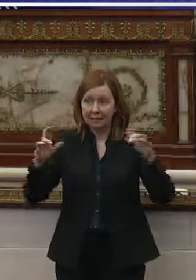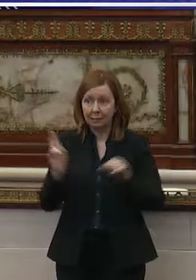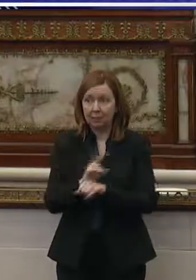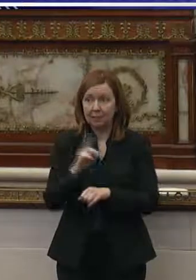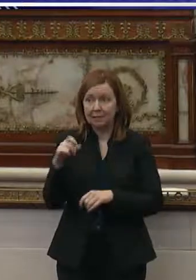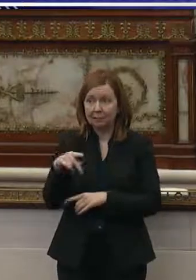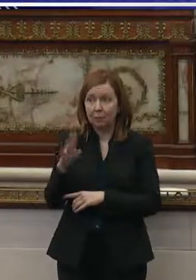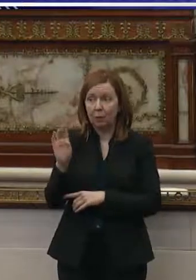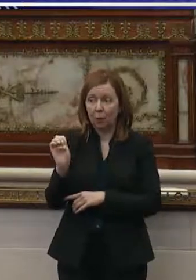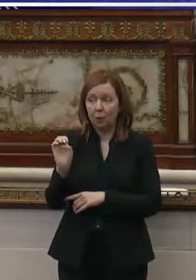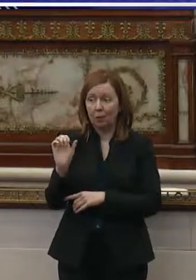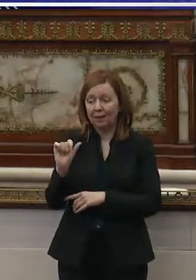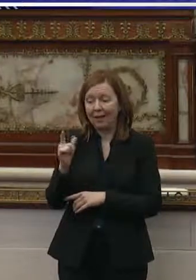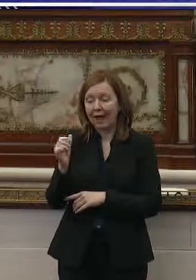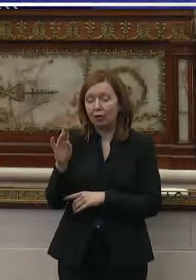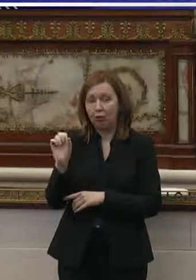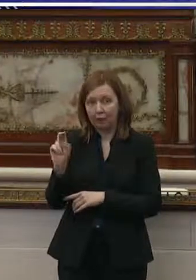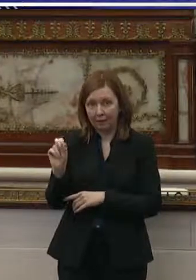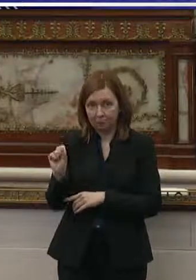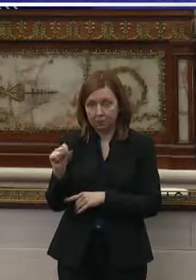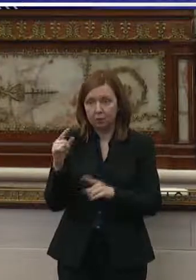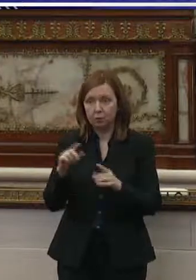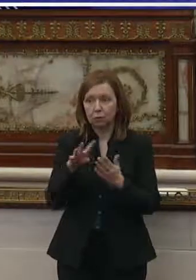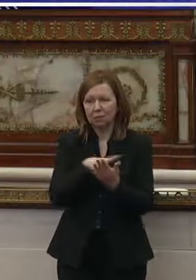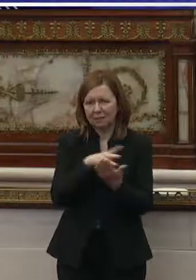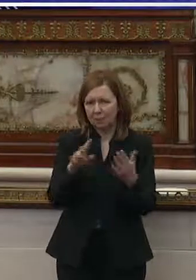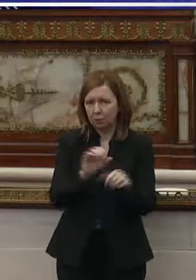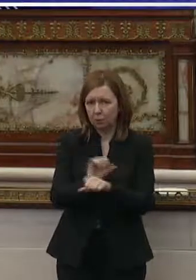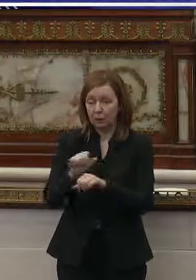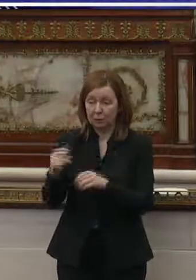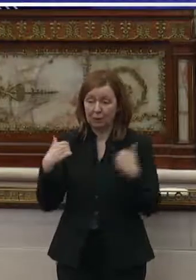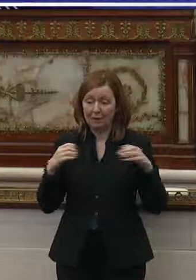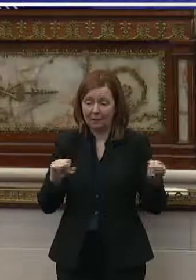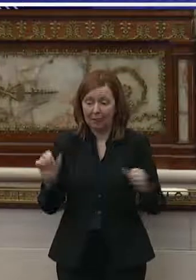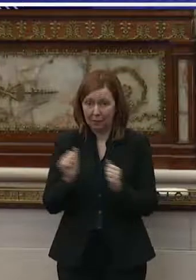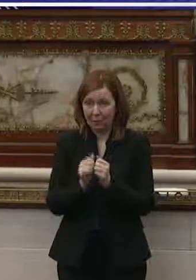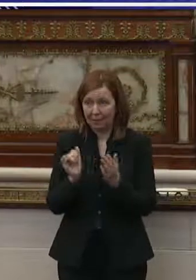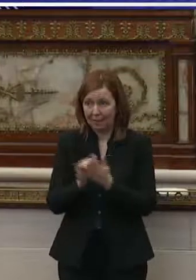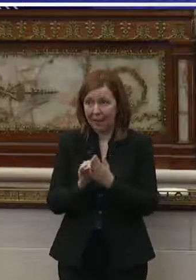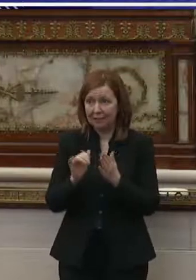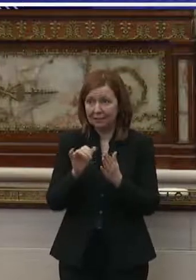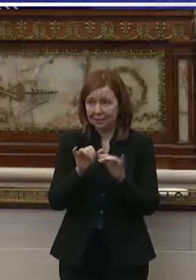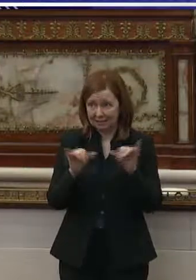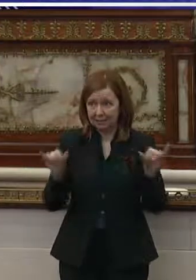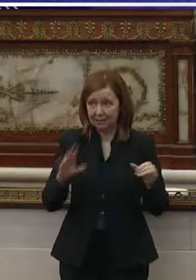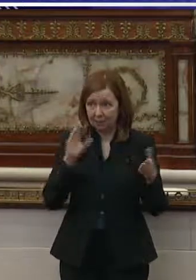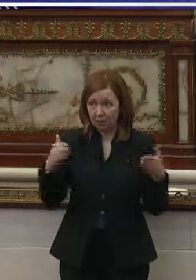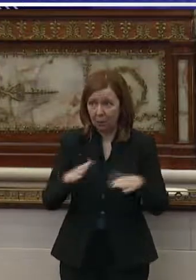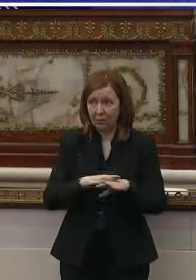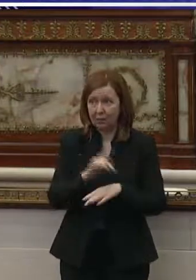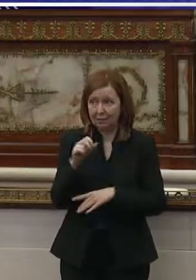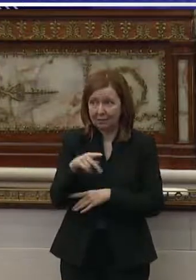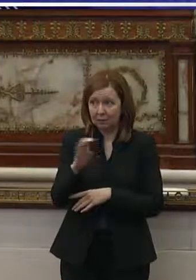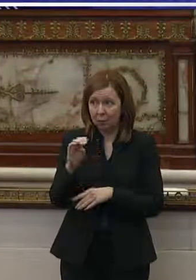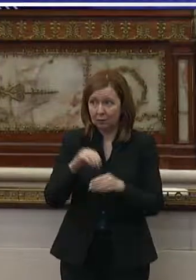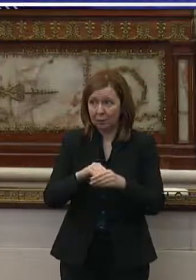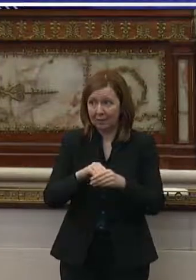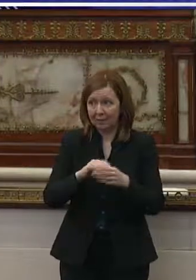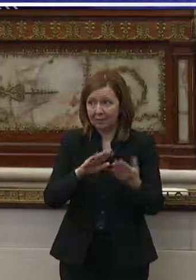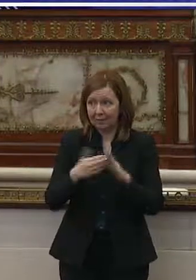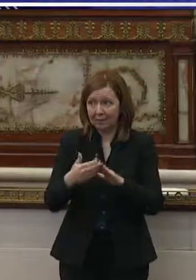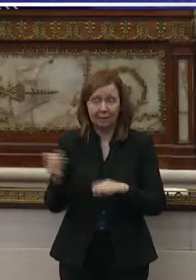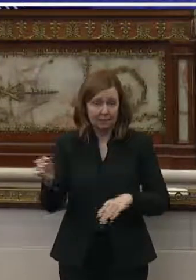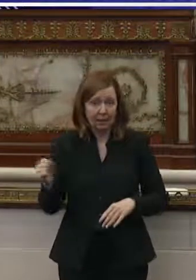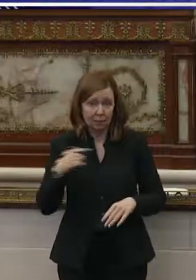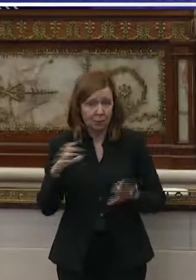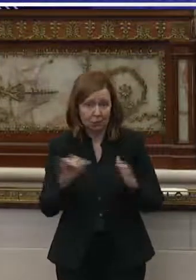code algorithms to schedule appointments. So do you have the ability with that system to focus on zip codes of the city?